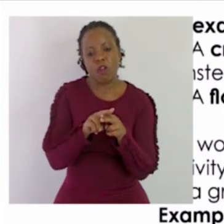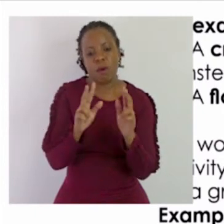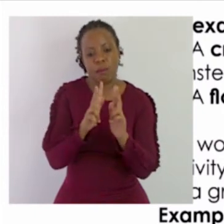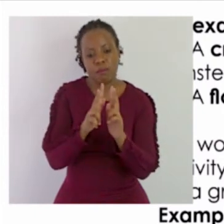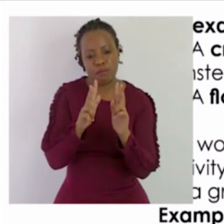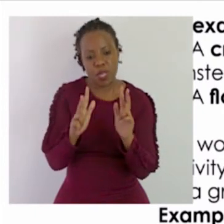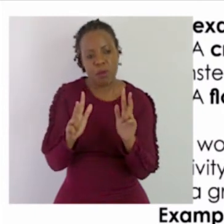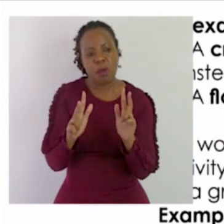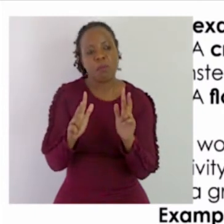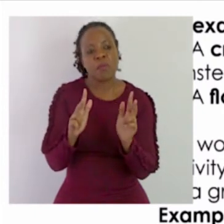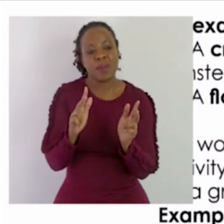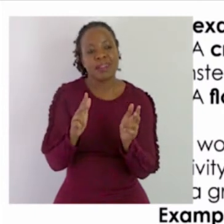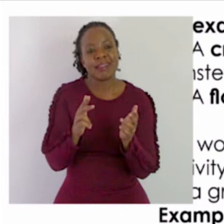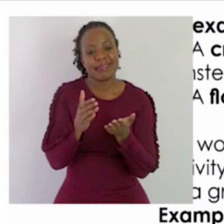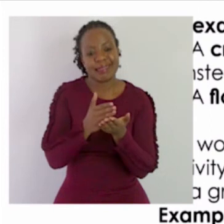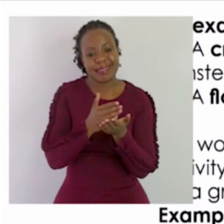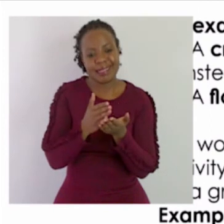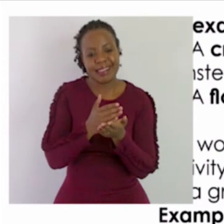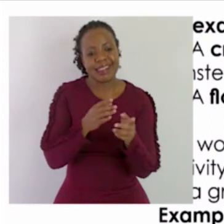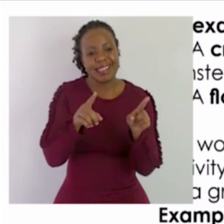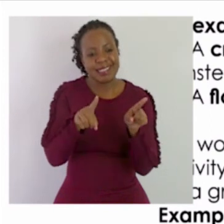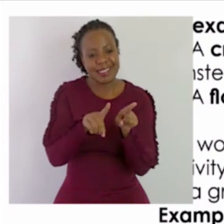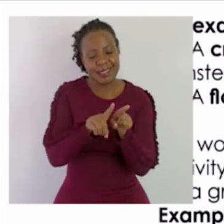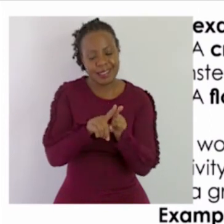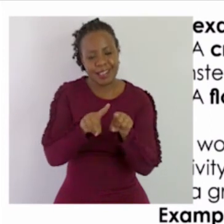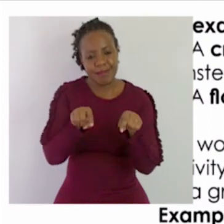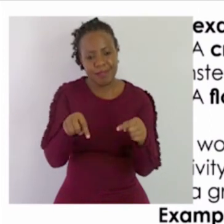So team becomes a collective noun.